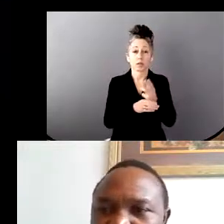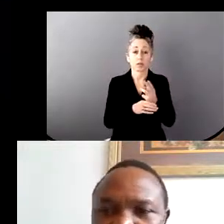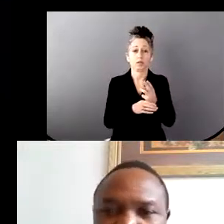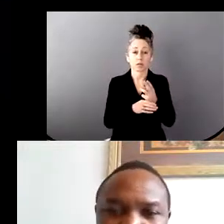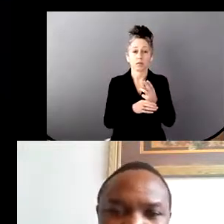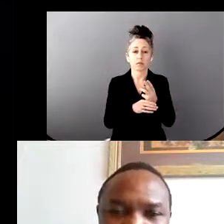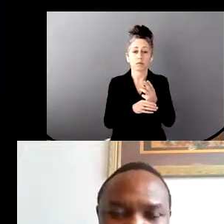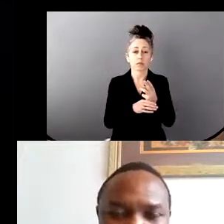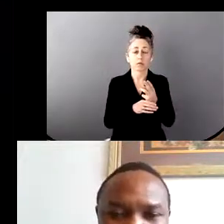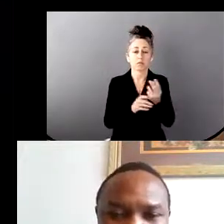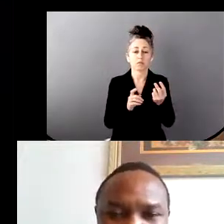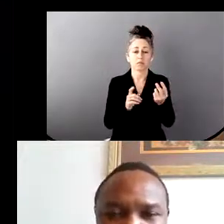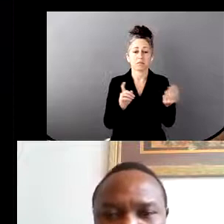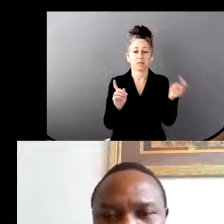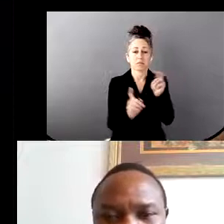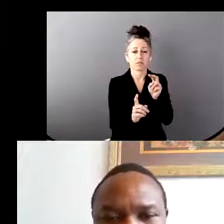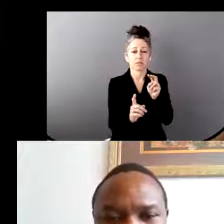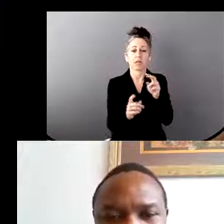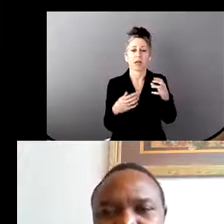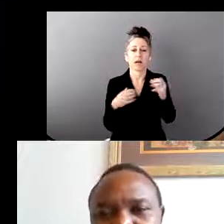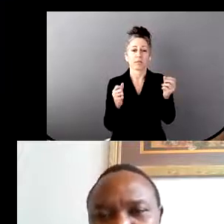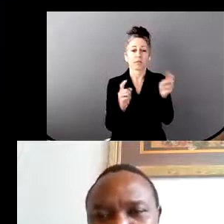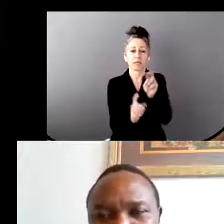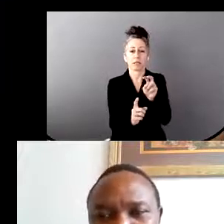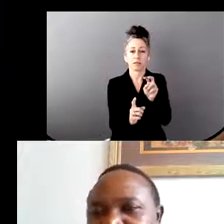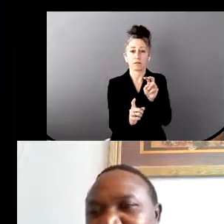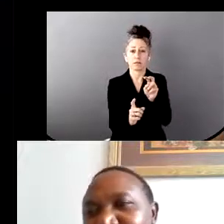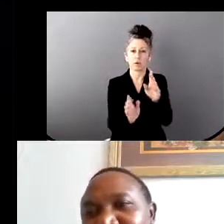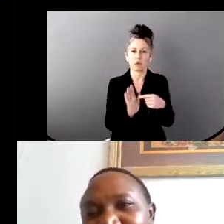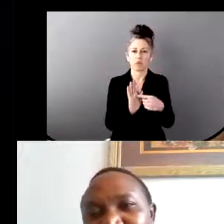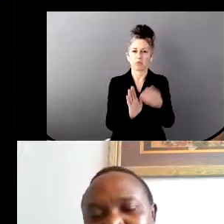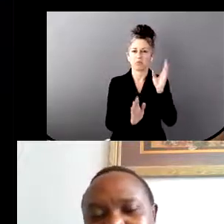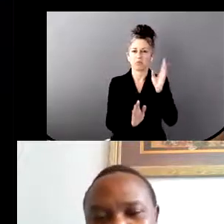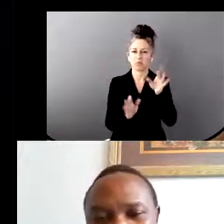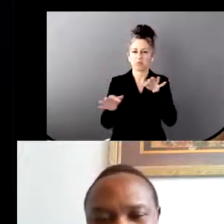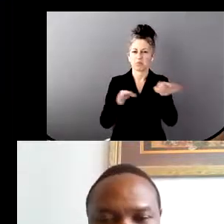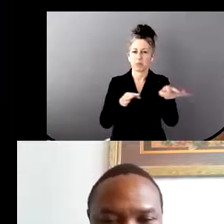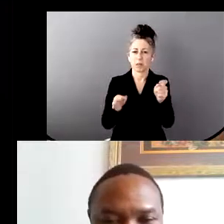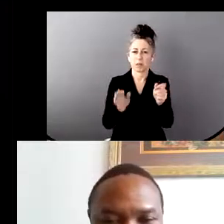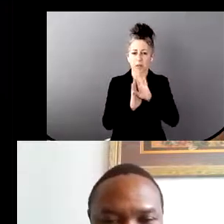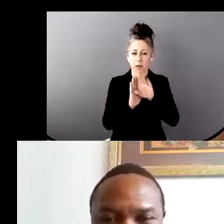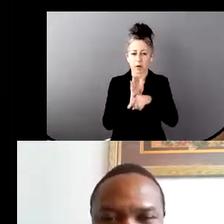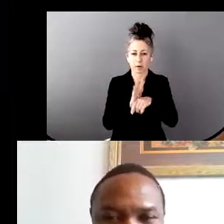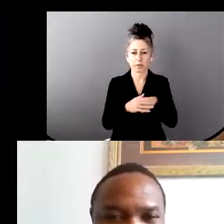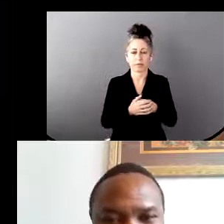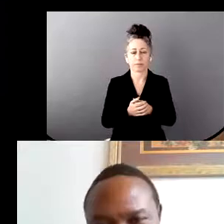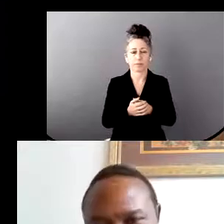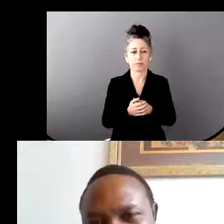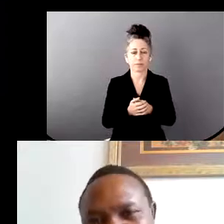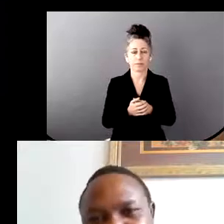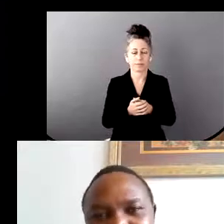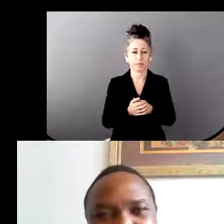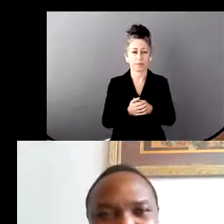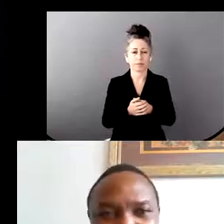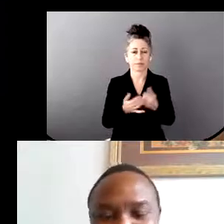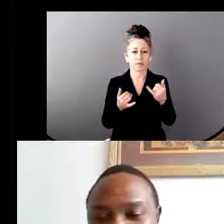perspective as we present. Just a little bit of background. Now that we have had the infographics,